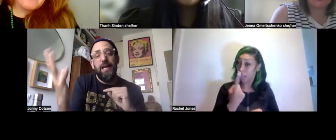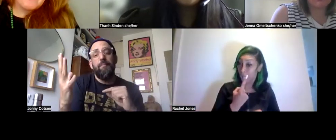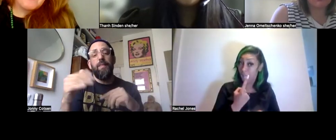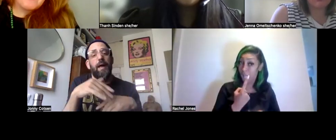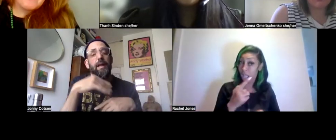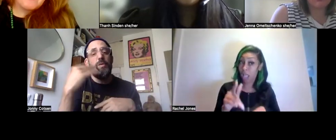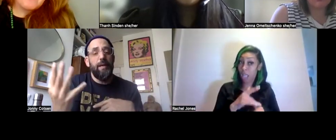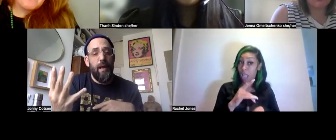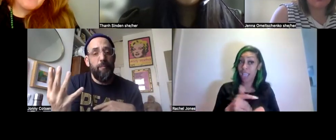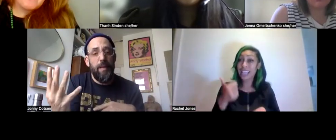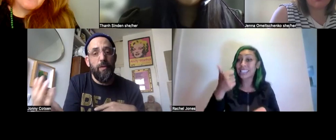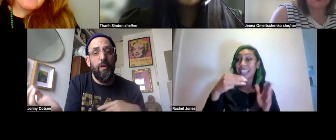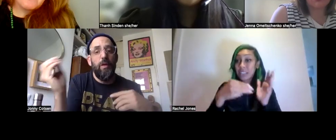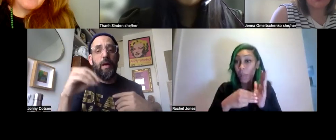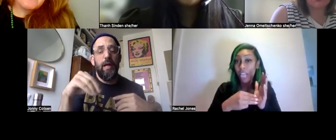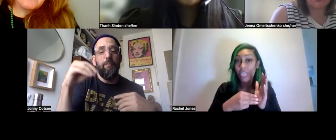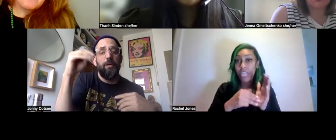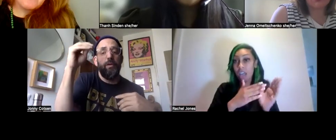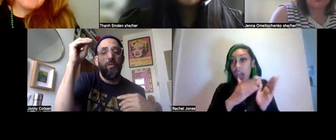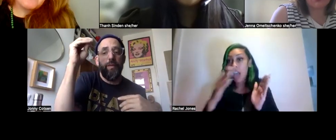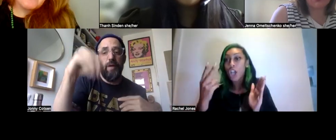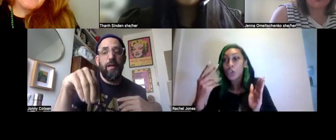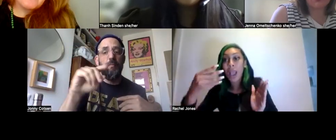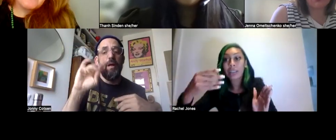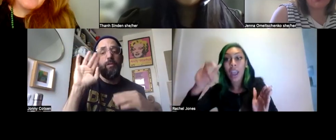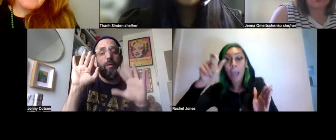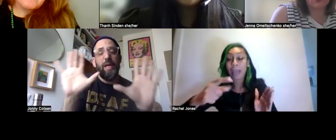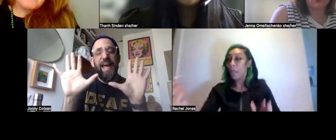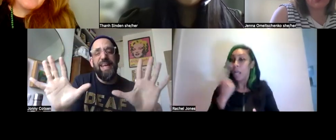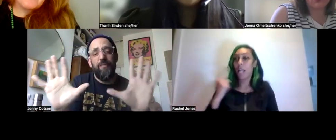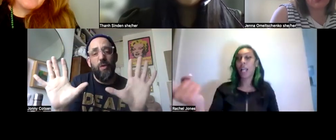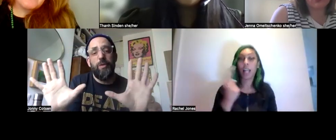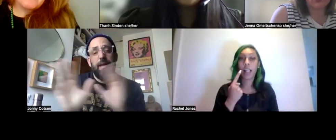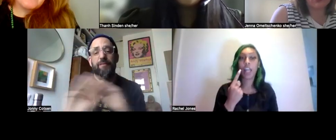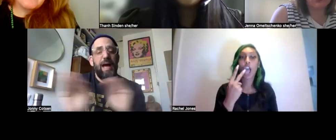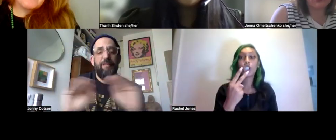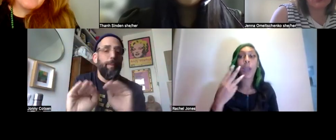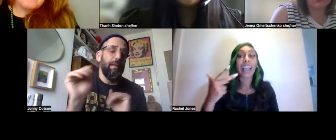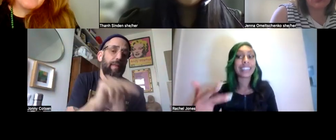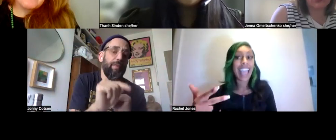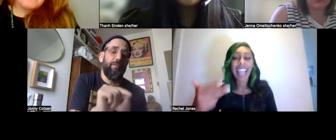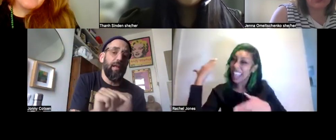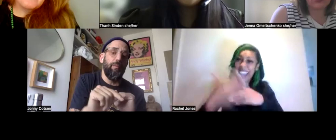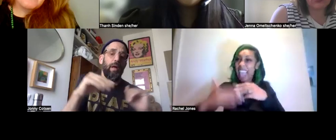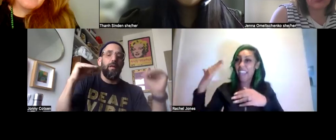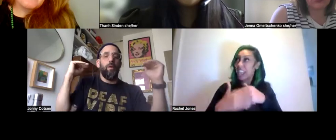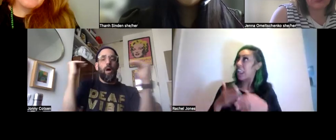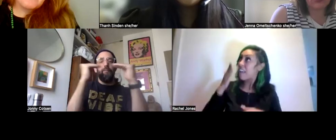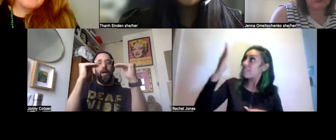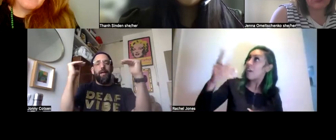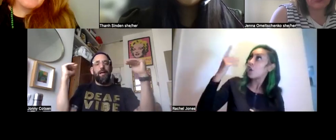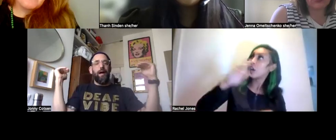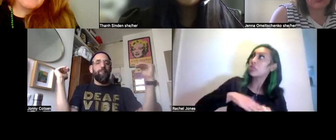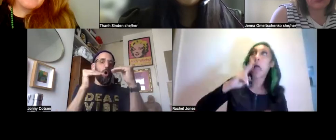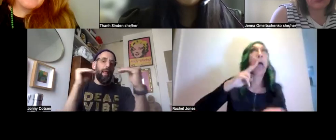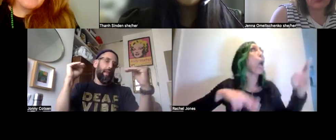By 6 months, I had 29 people who came to the venue. 28 of them never, ever been to that venue. So what I've